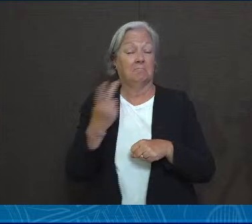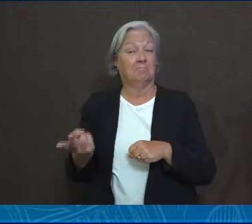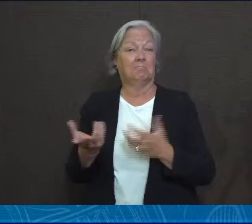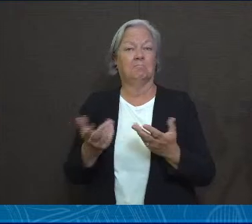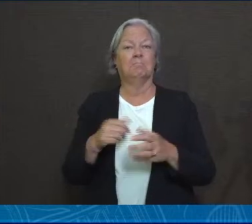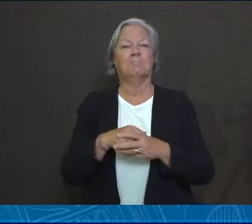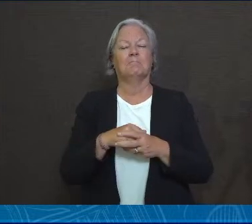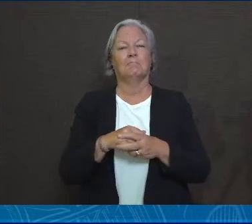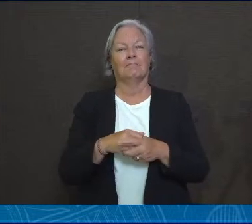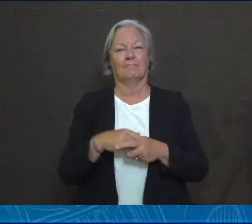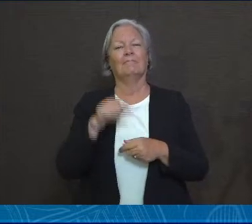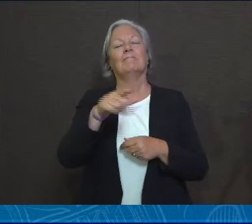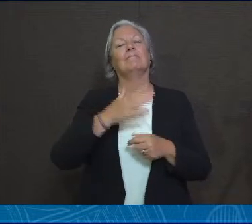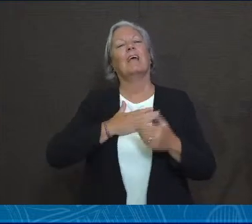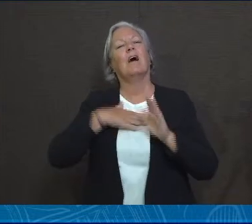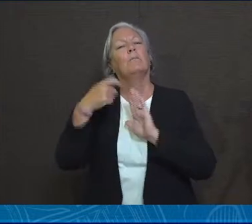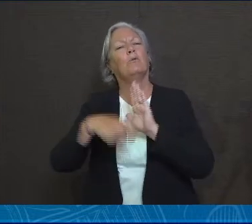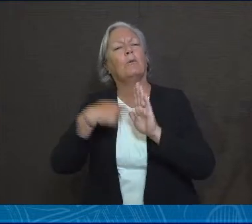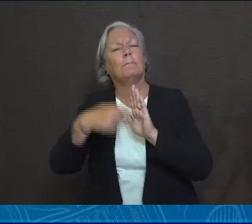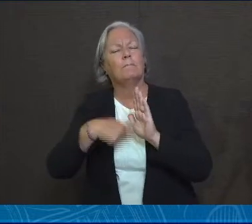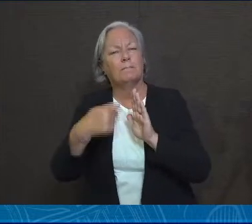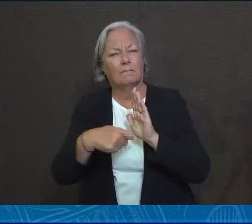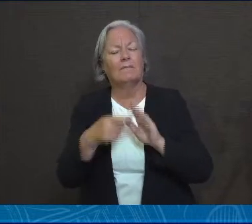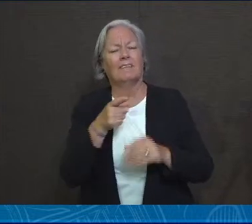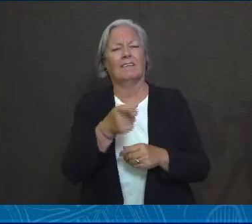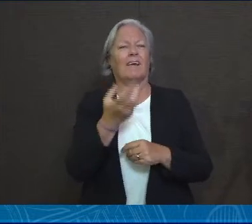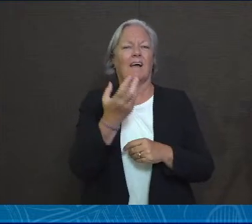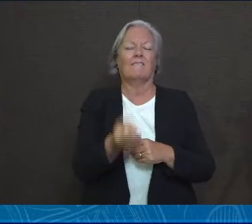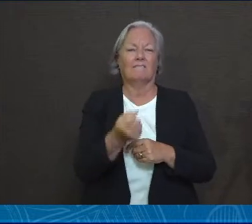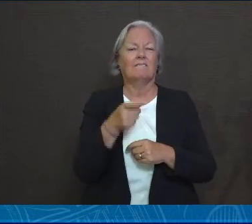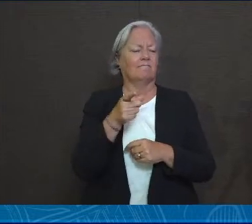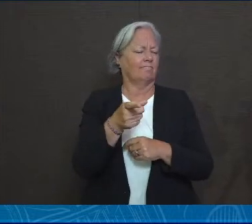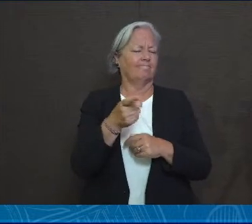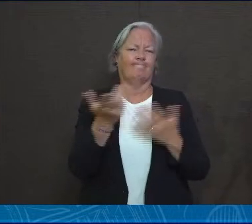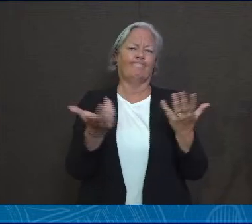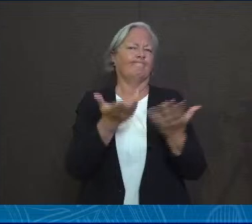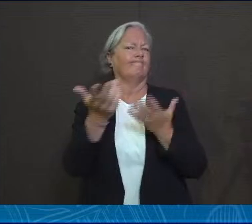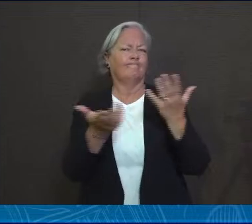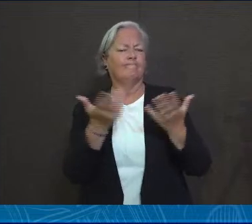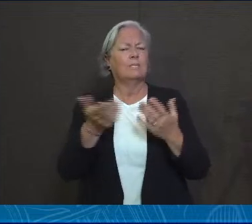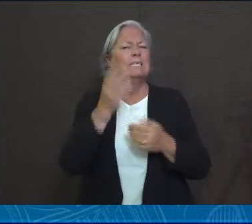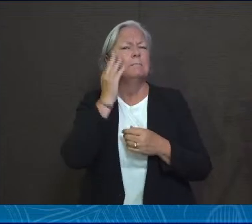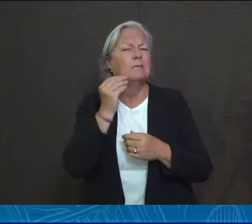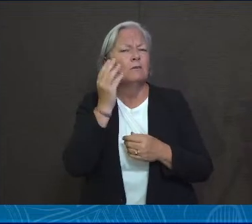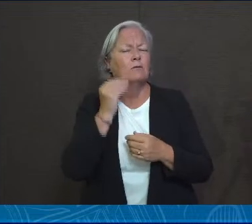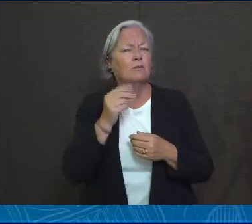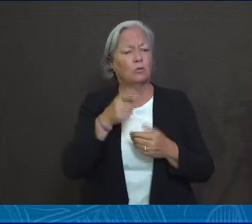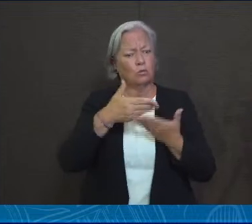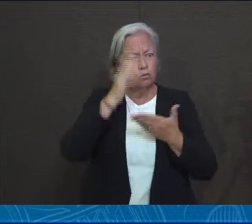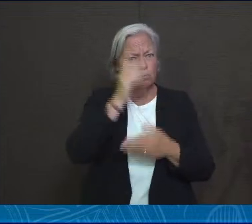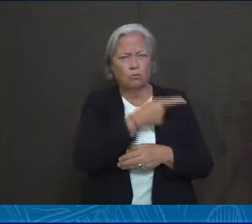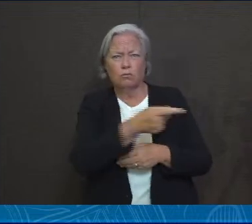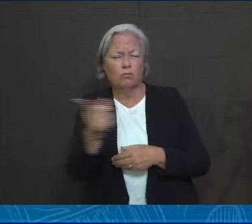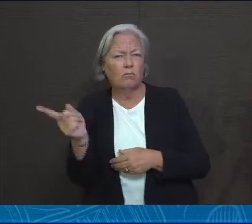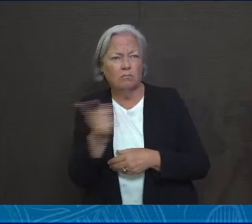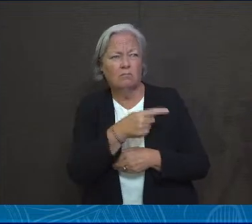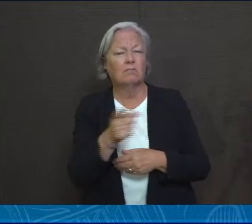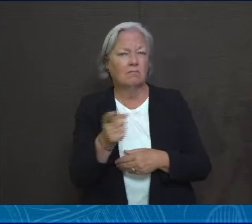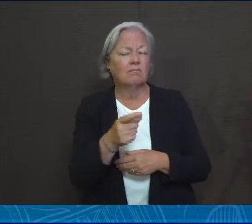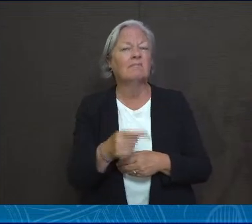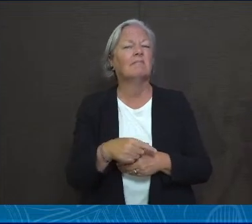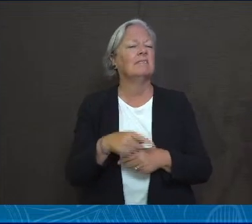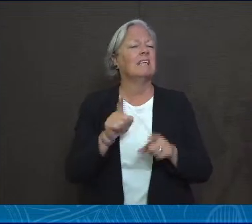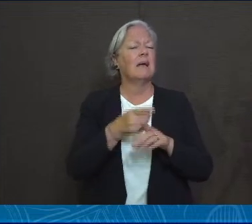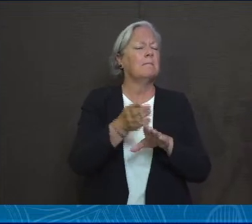imagination. Our program, which consists of some very talented and experienced students, short of them getting elected to Congress